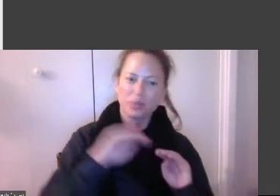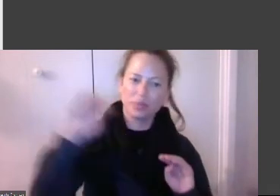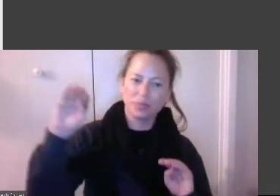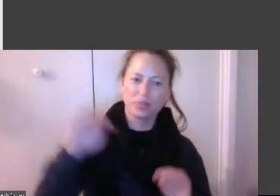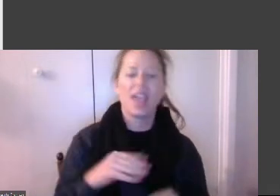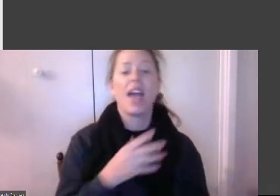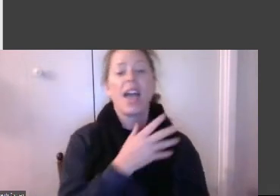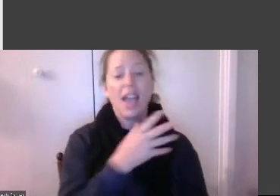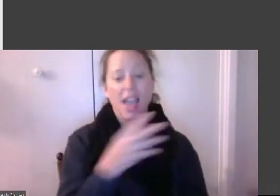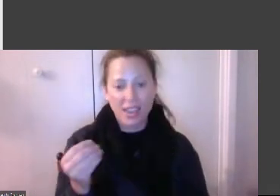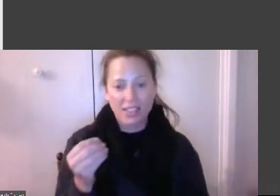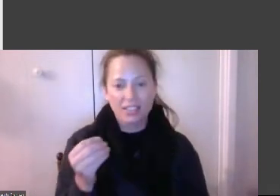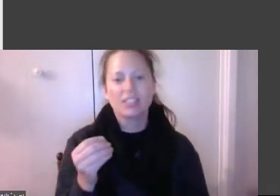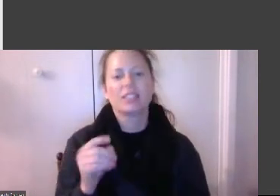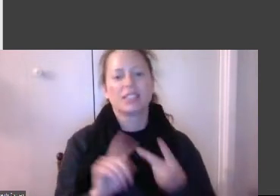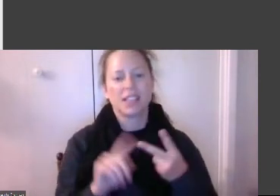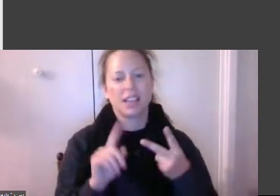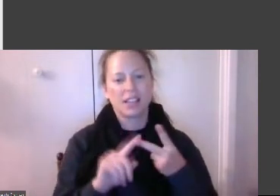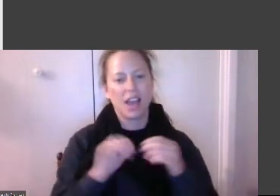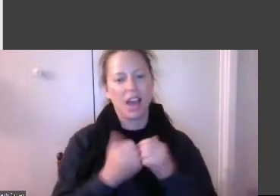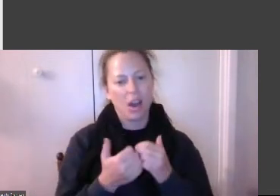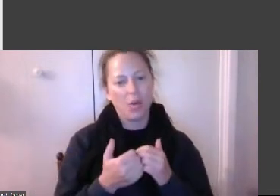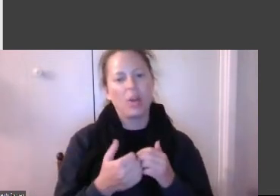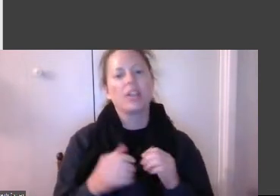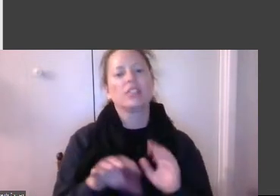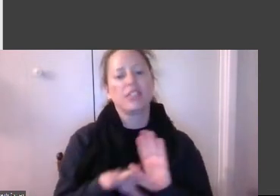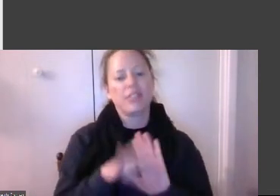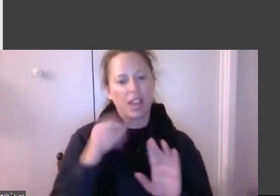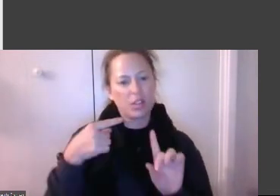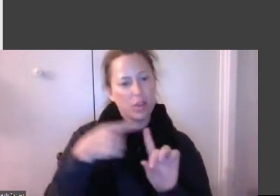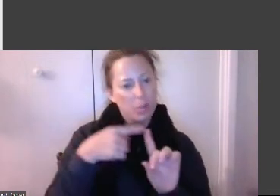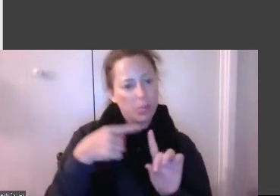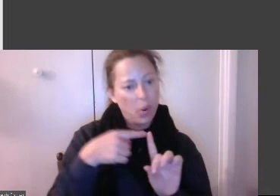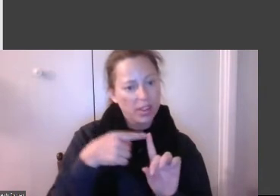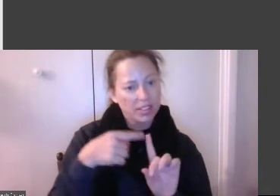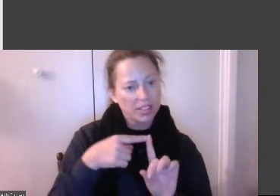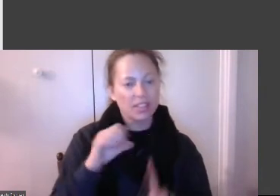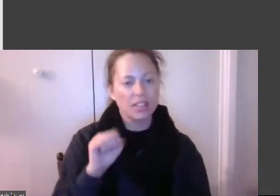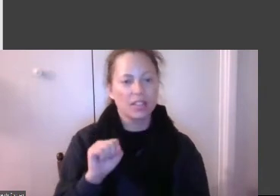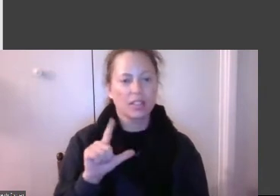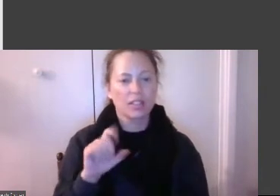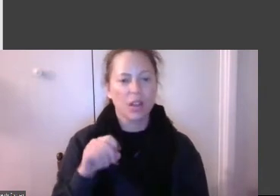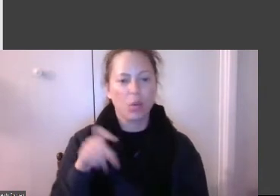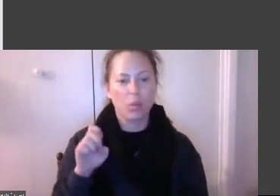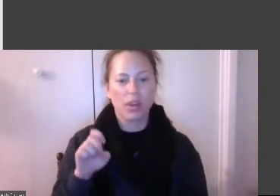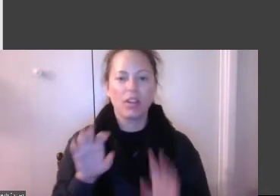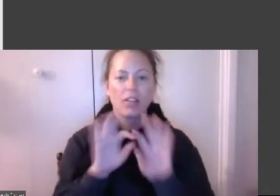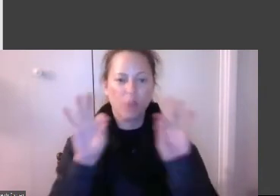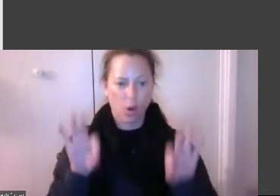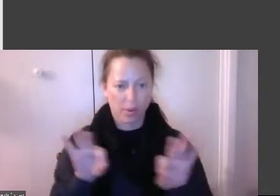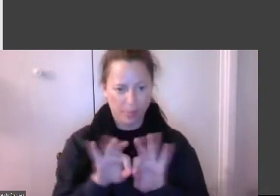just like what the title of this lesson is all about. Finding slope and using point slope form.